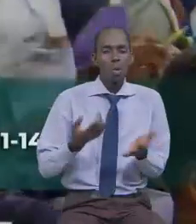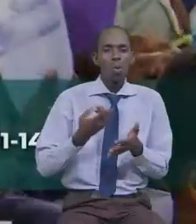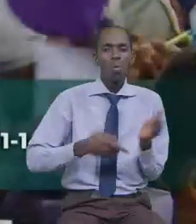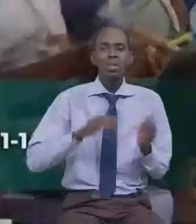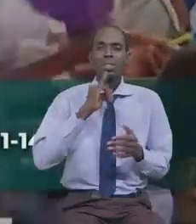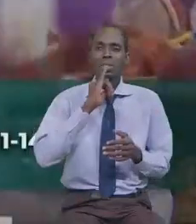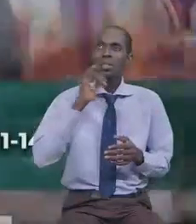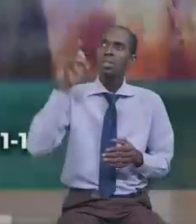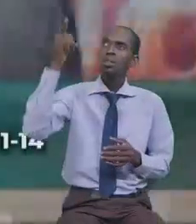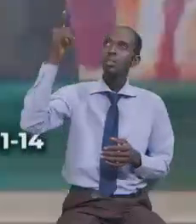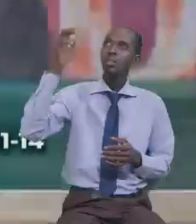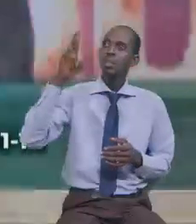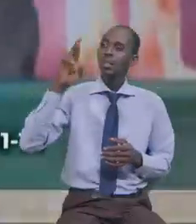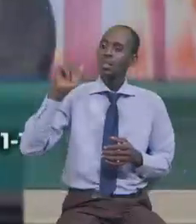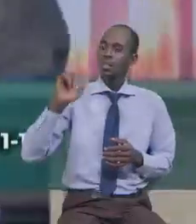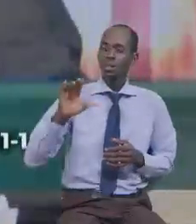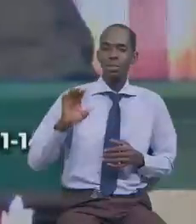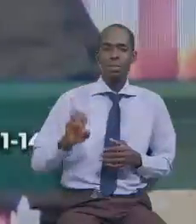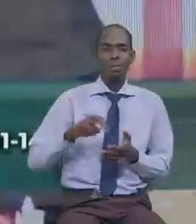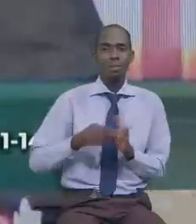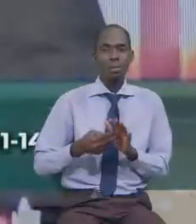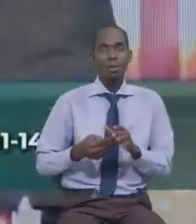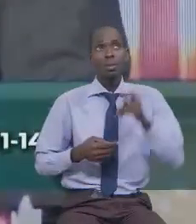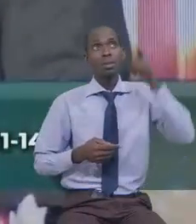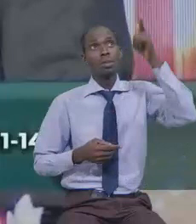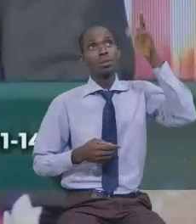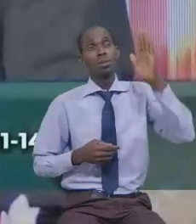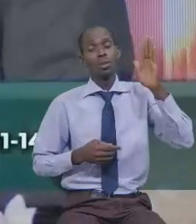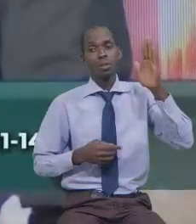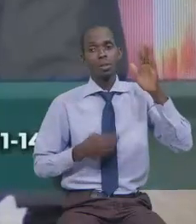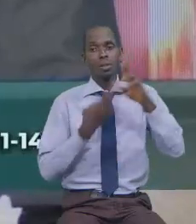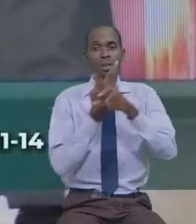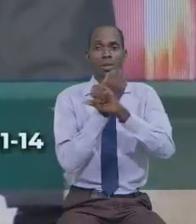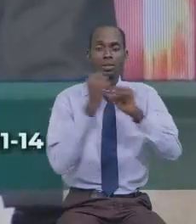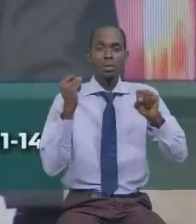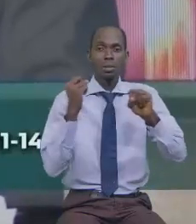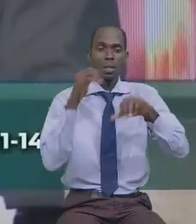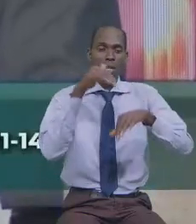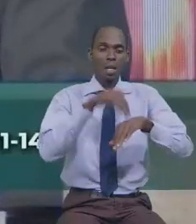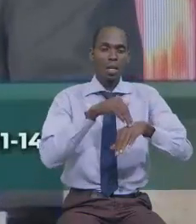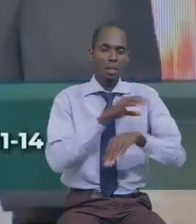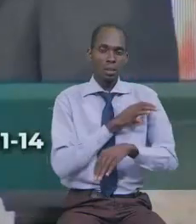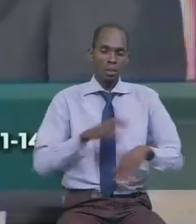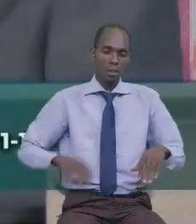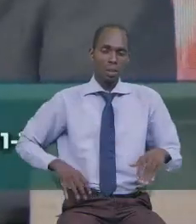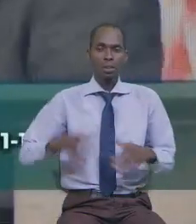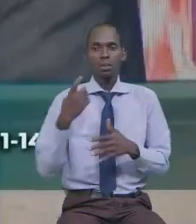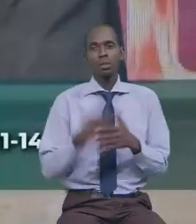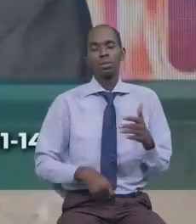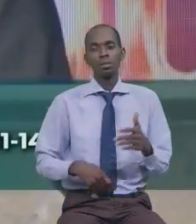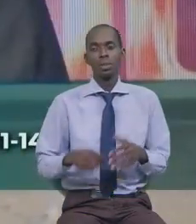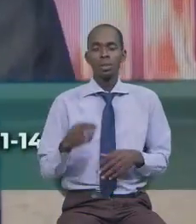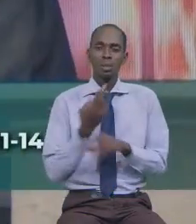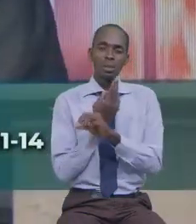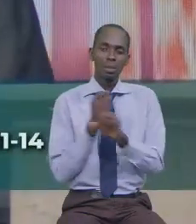G-R-A-C-E. God's redemption at Christ's expense. Redemption. That